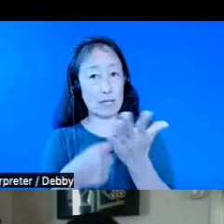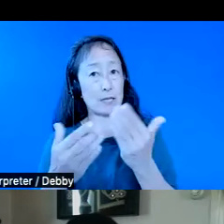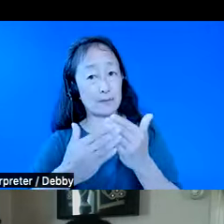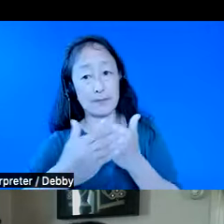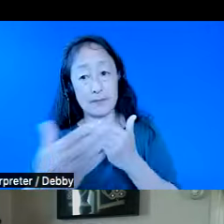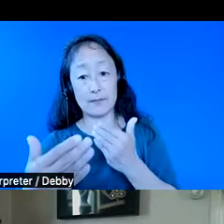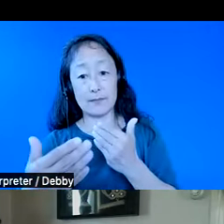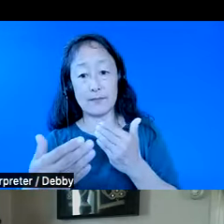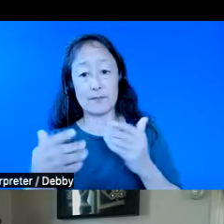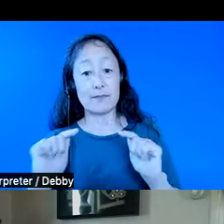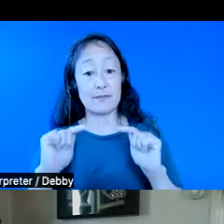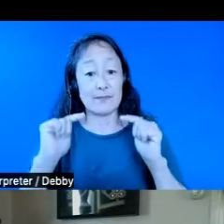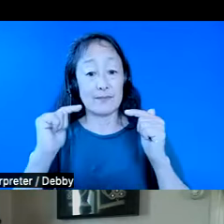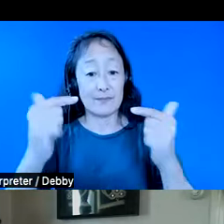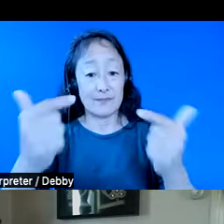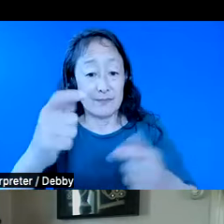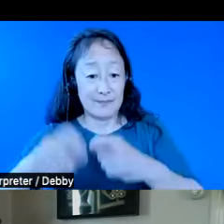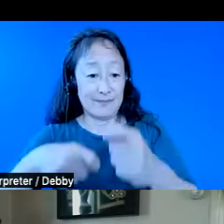take a breath.